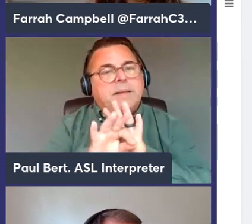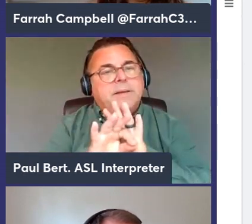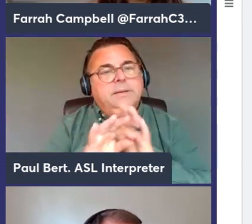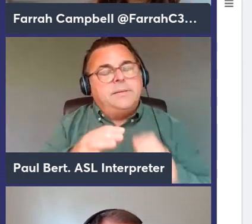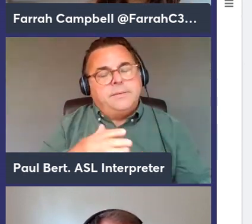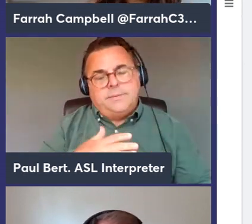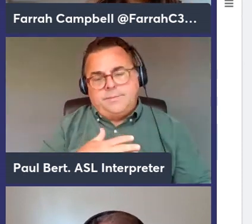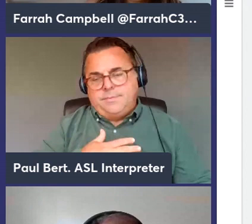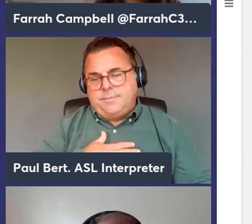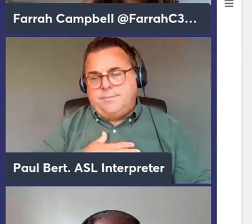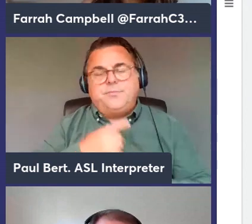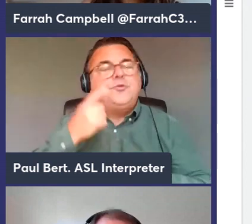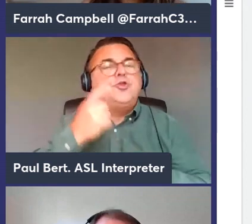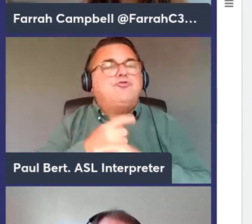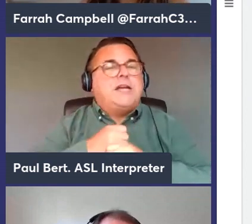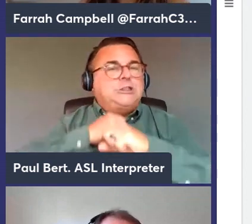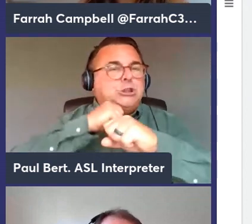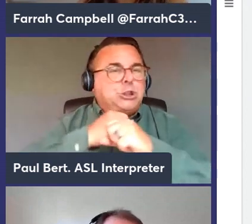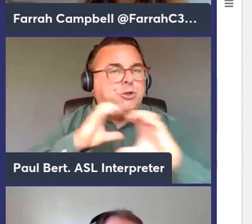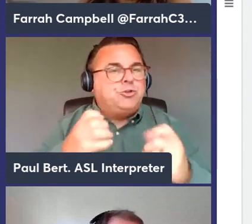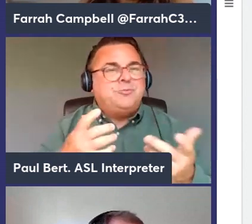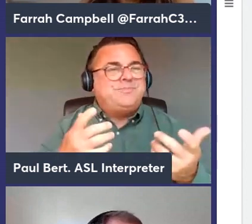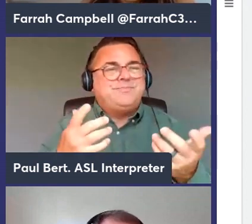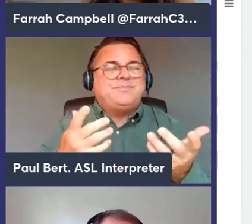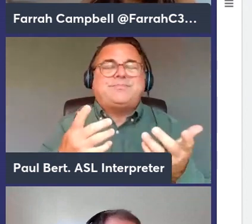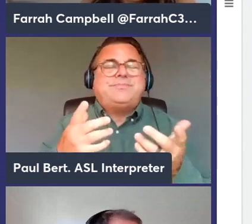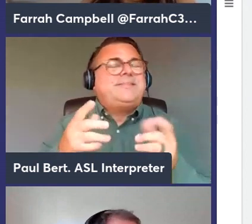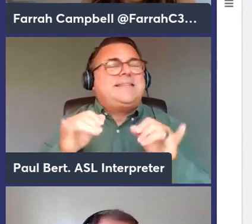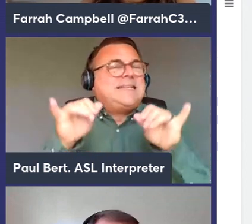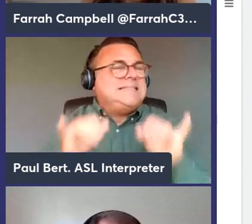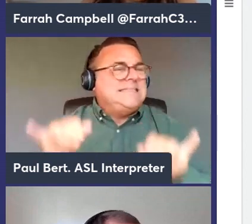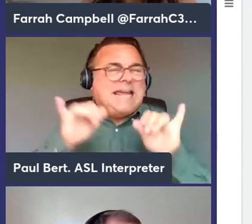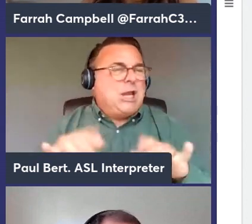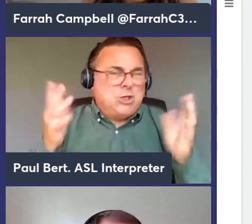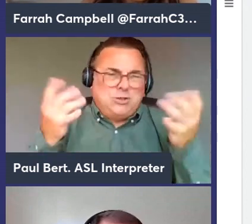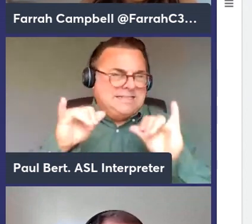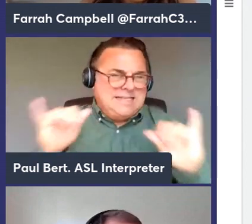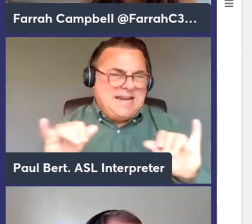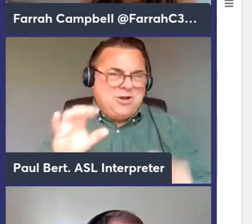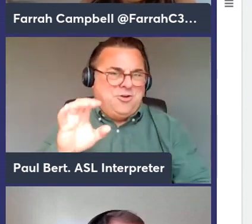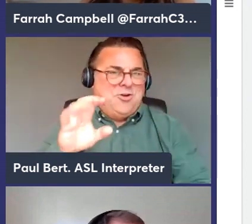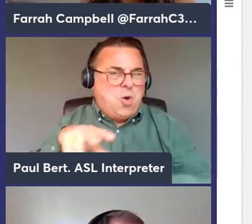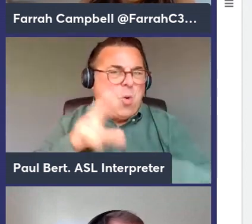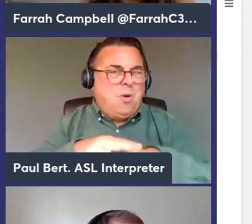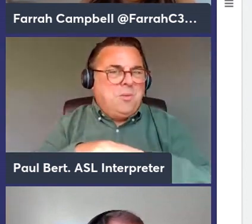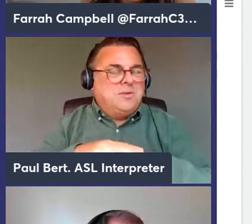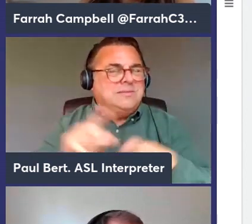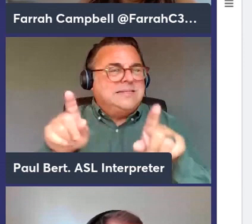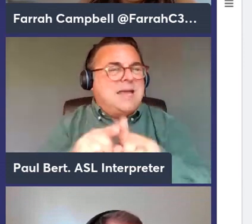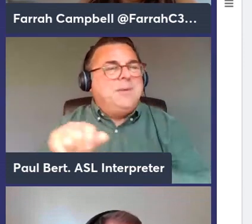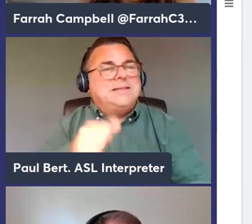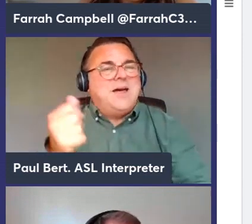my correct security group. So again, this is all sort of standard stuff, right? EC2 stuff.